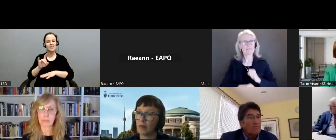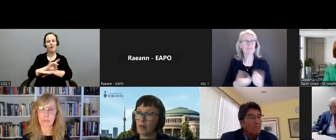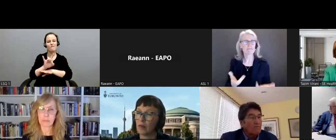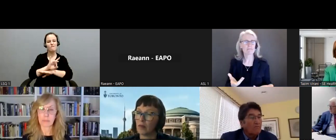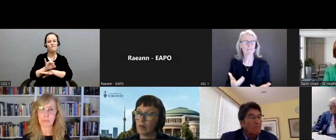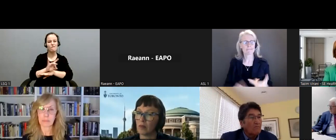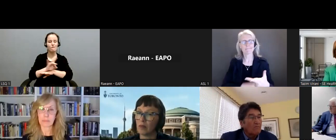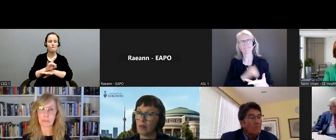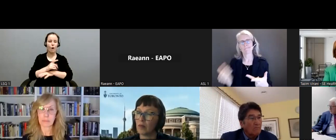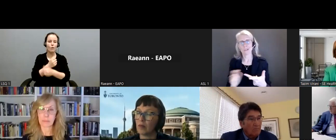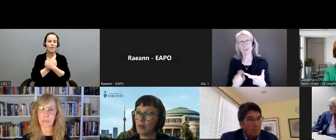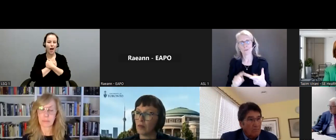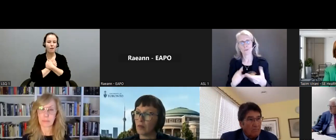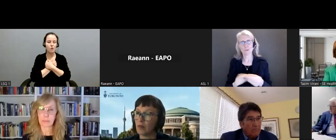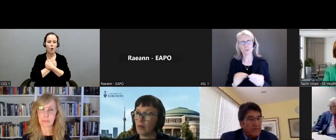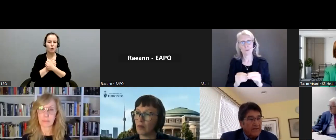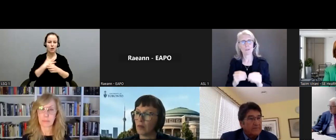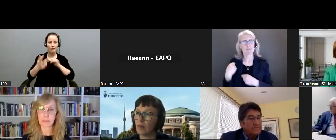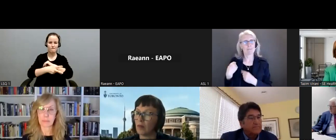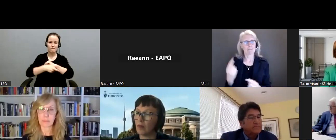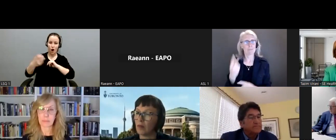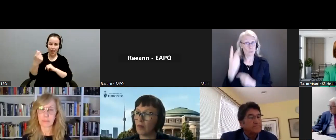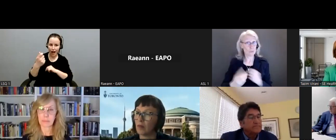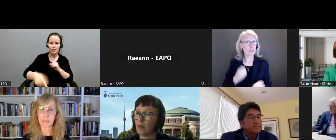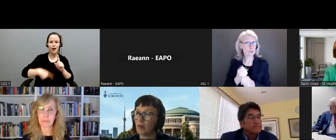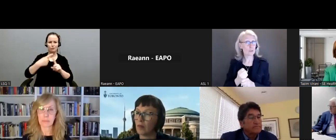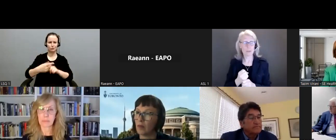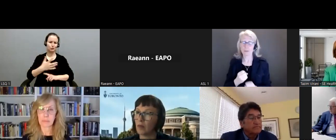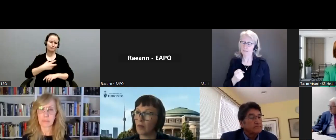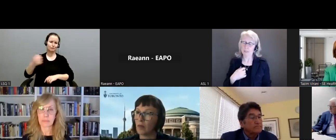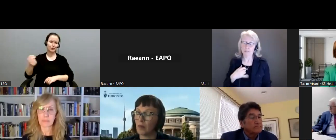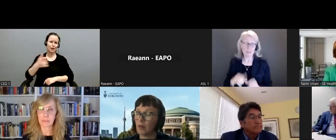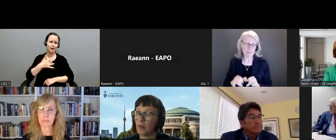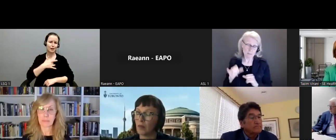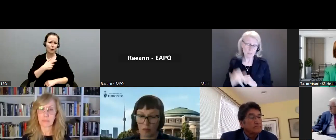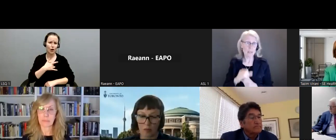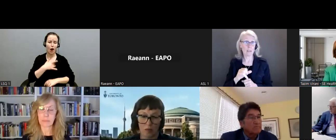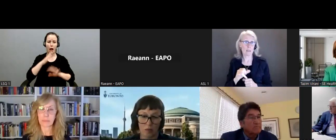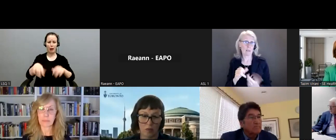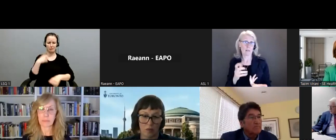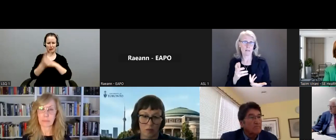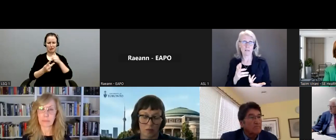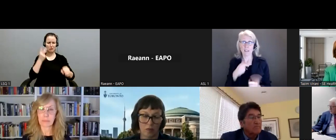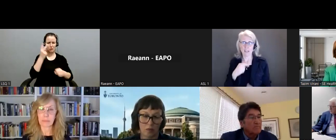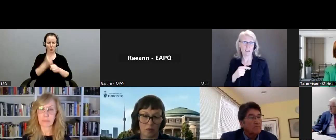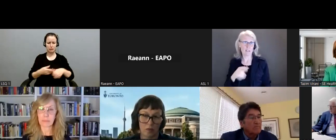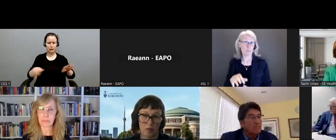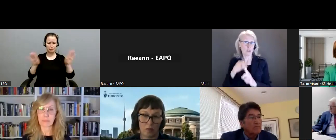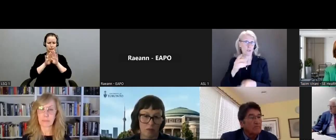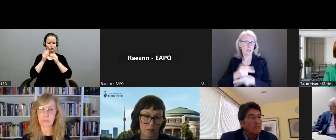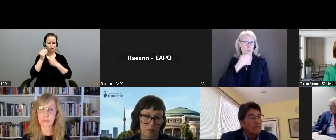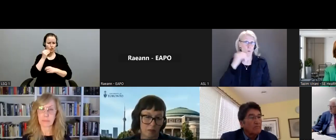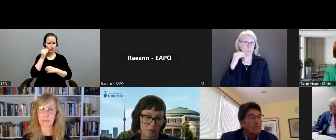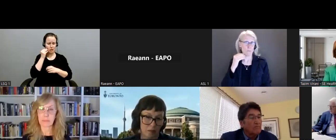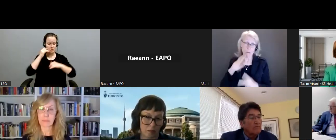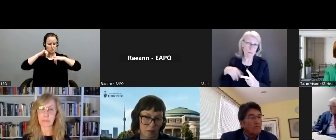I spent 2 years locked in my room in a long-term care home, a place where I